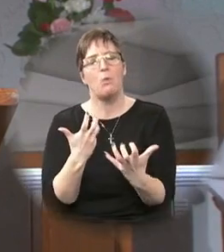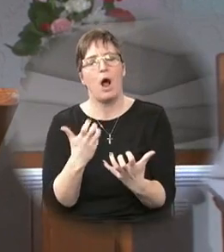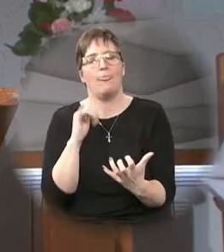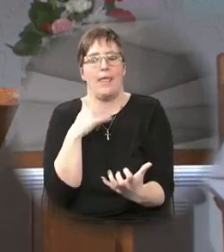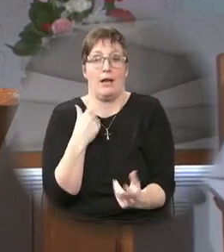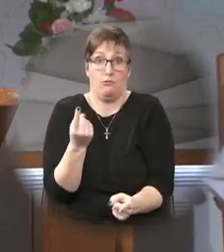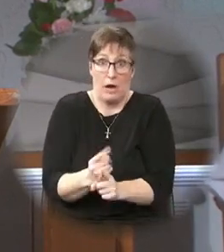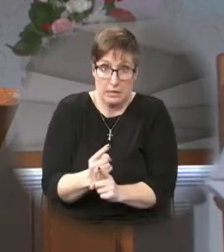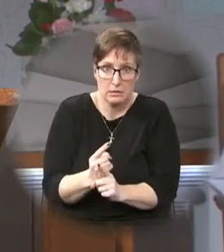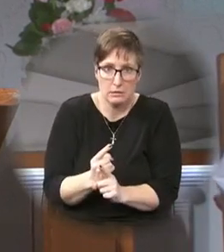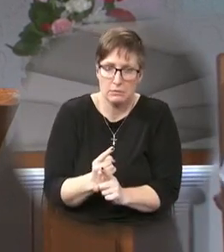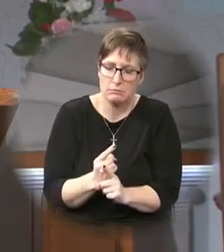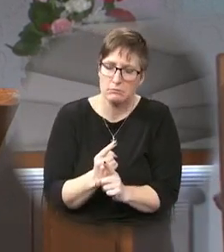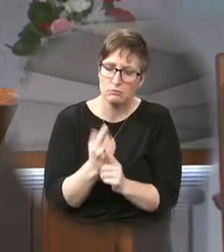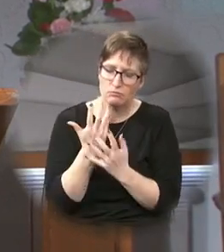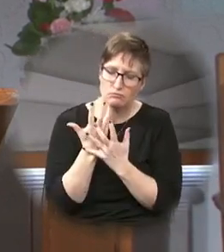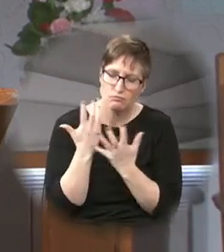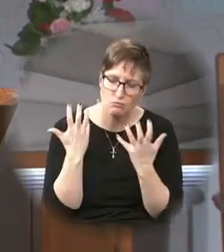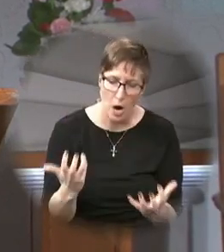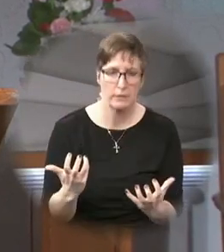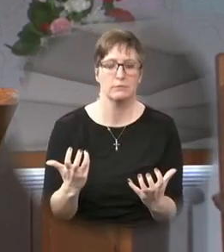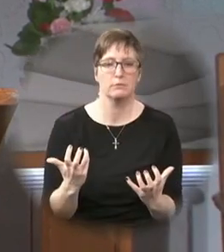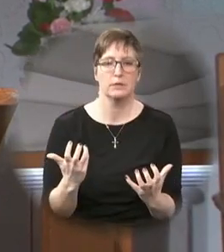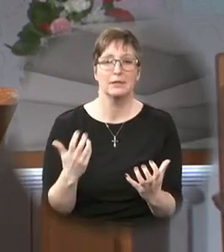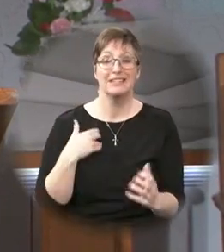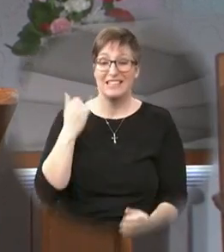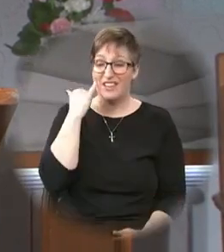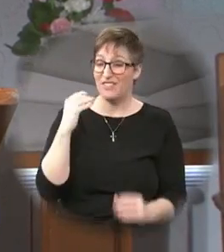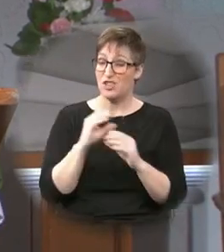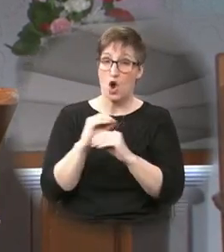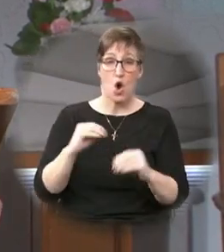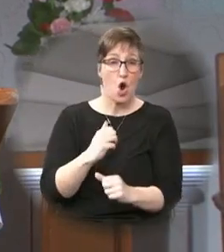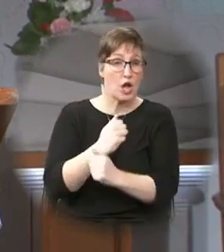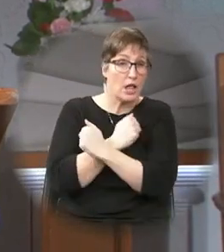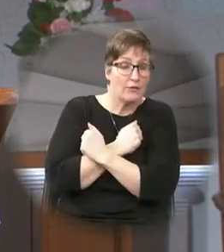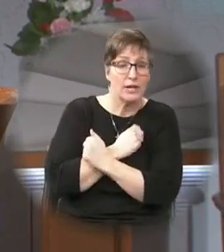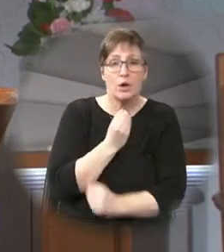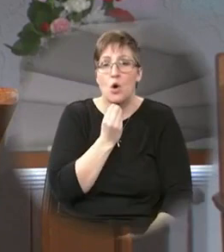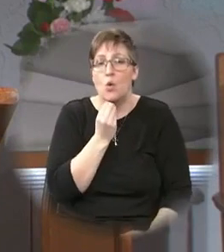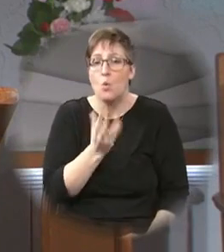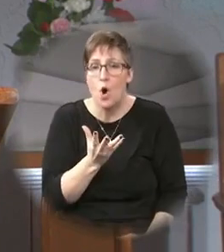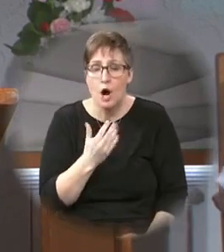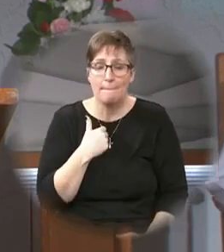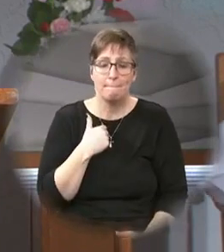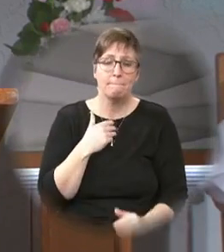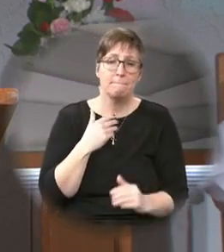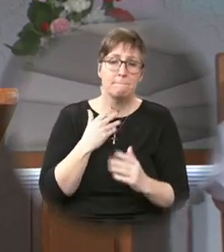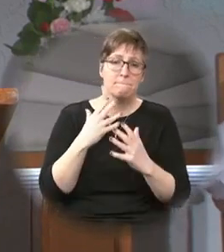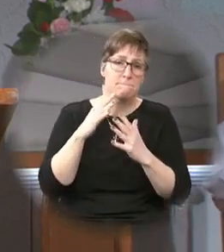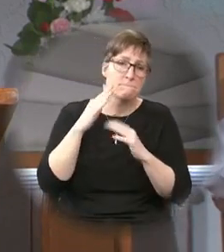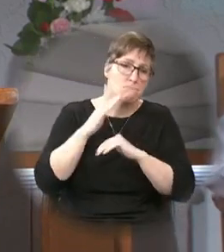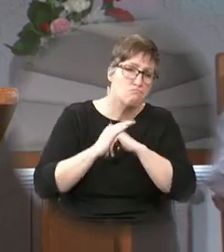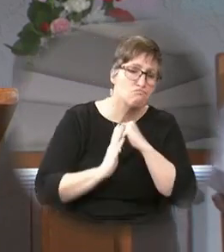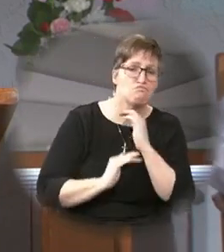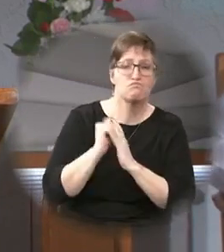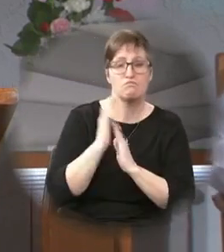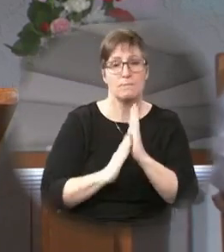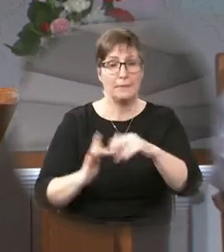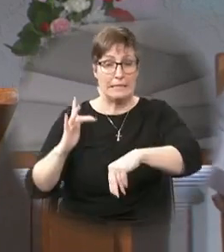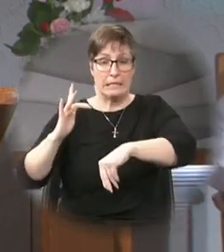gift. We also know that it's troubling if we are deprived of loving, warm, nurturing human